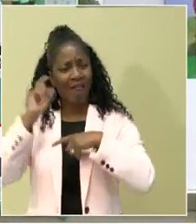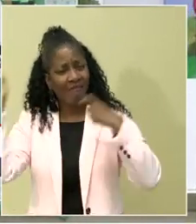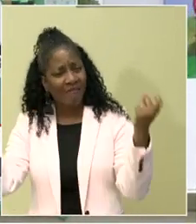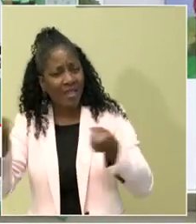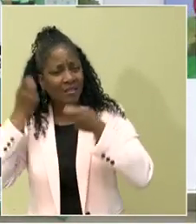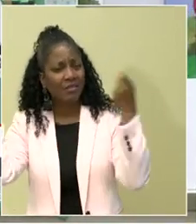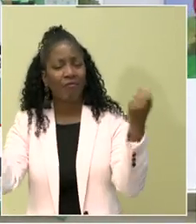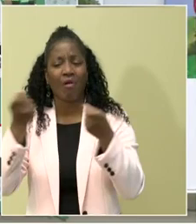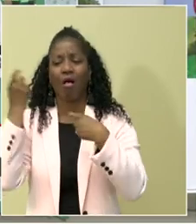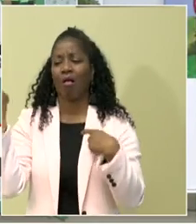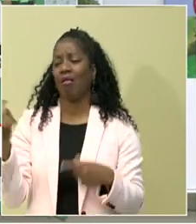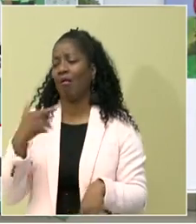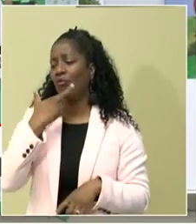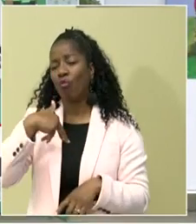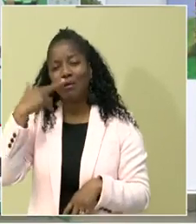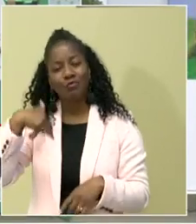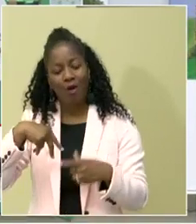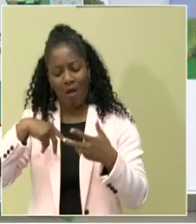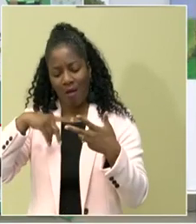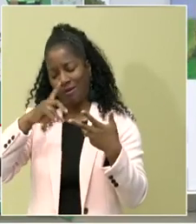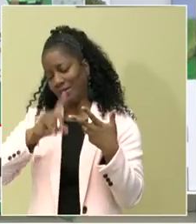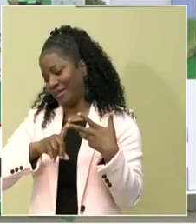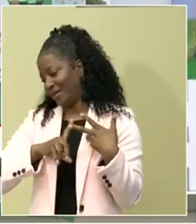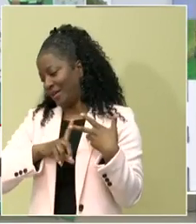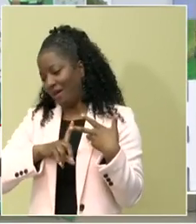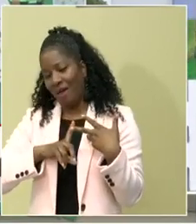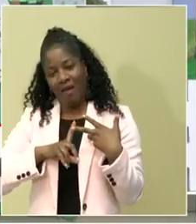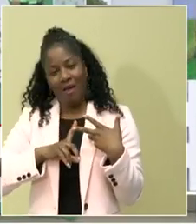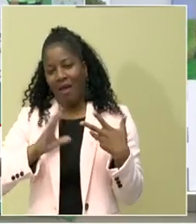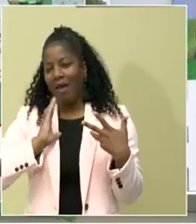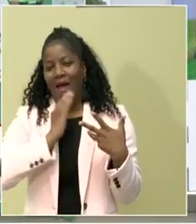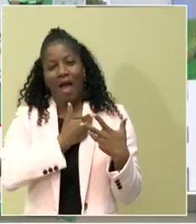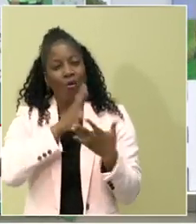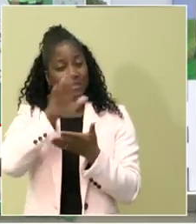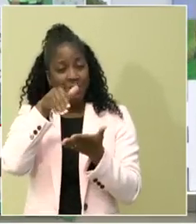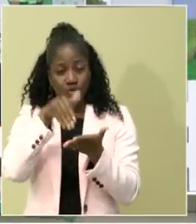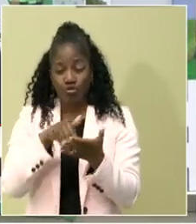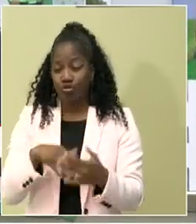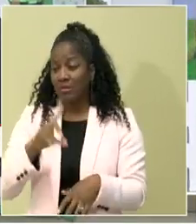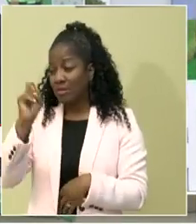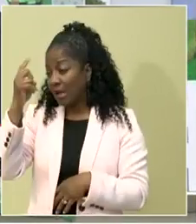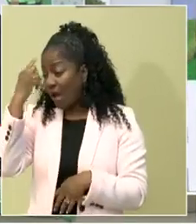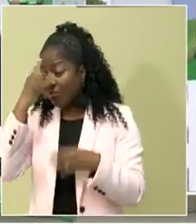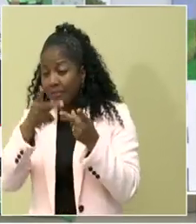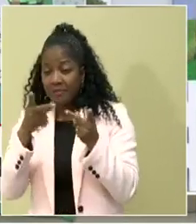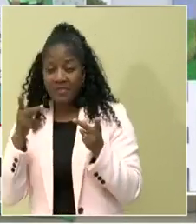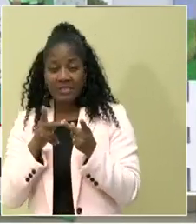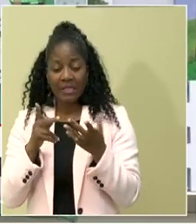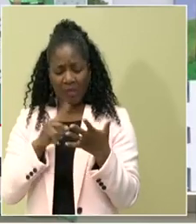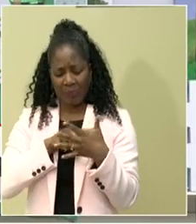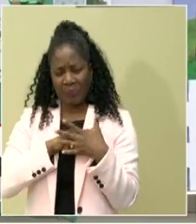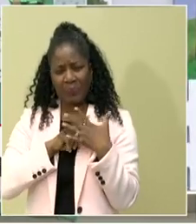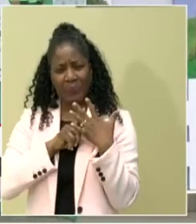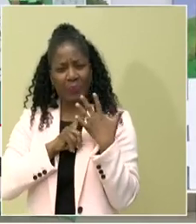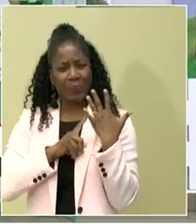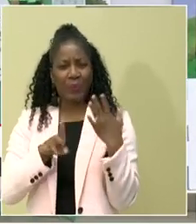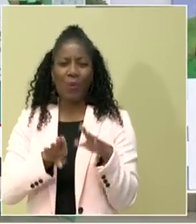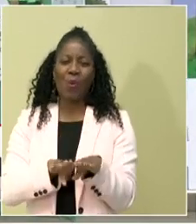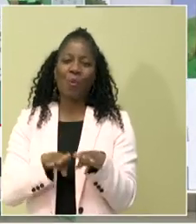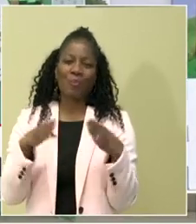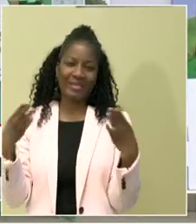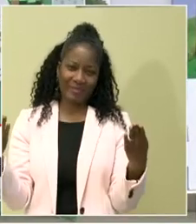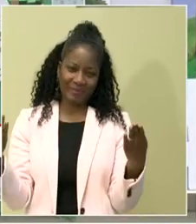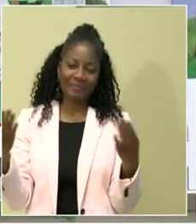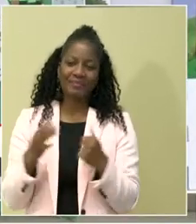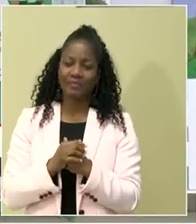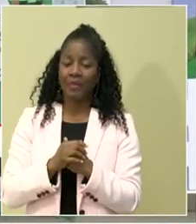festivals, restaurants, our centers, government facilities, are open.